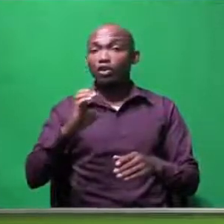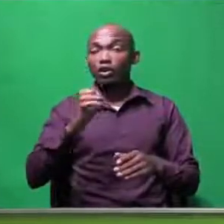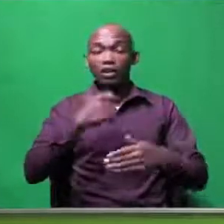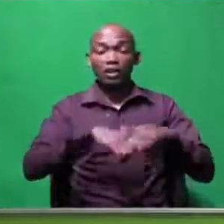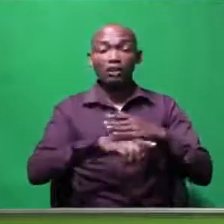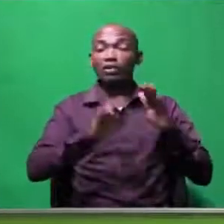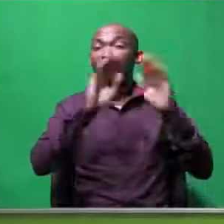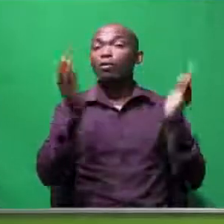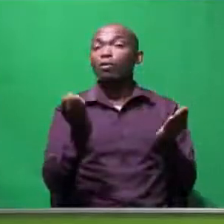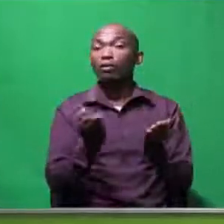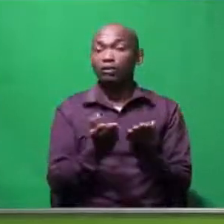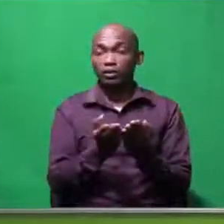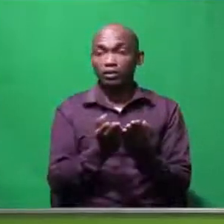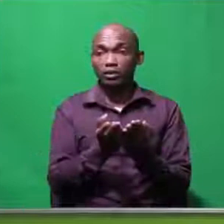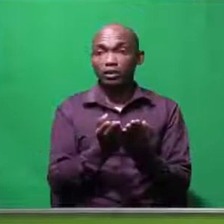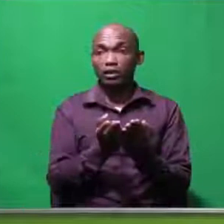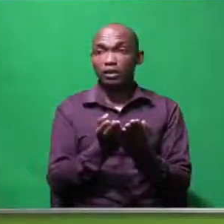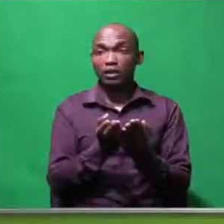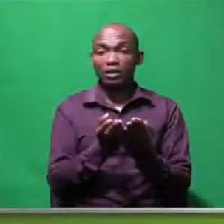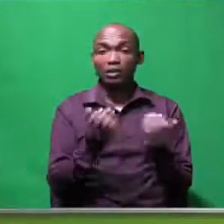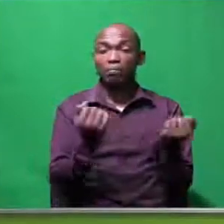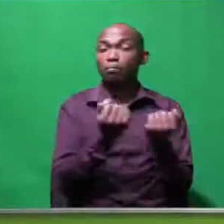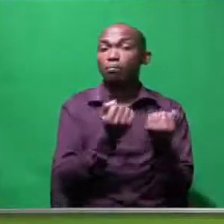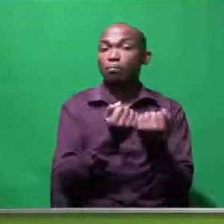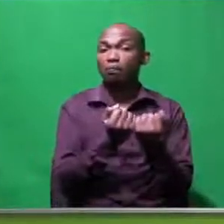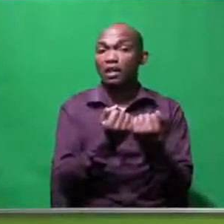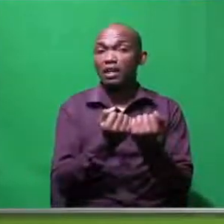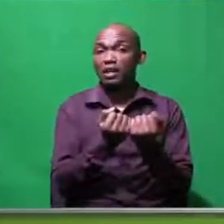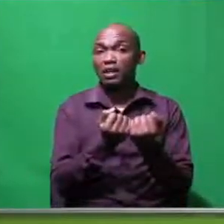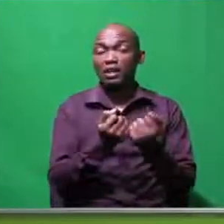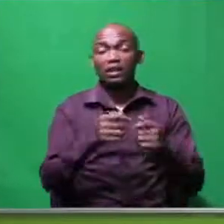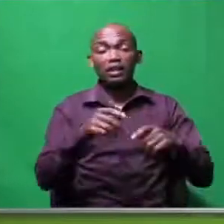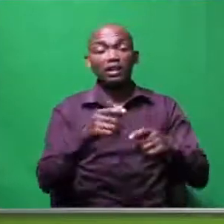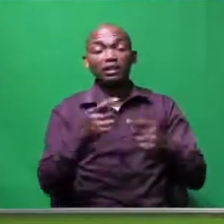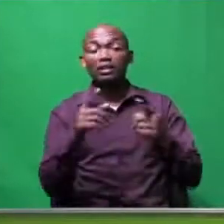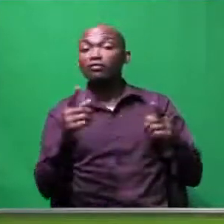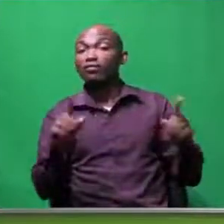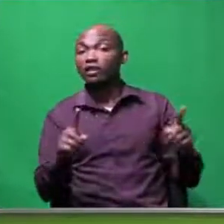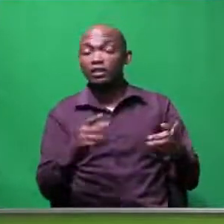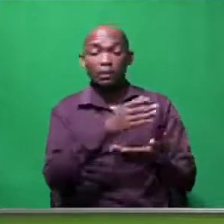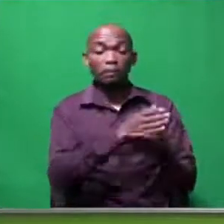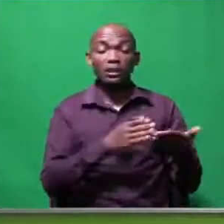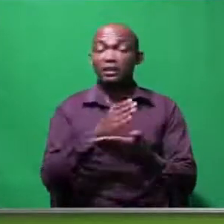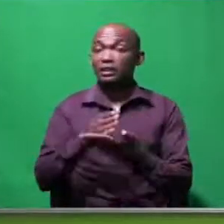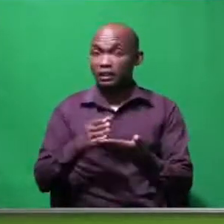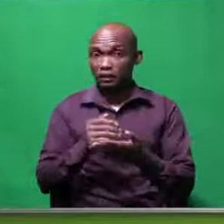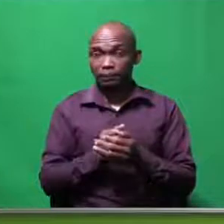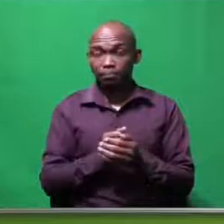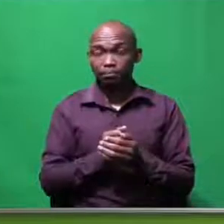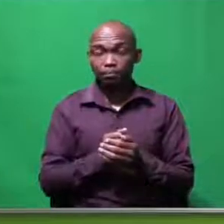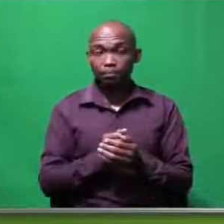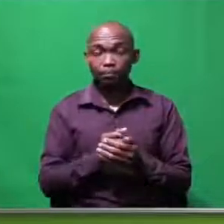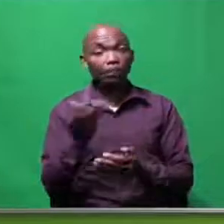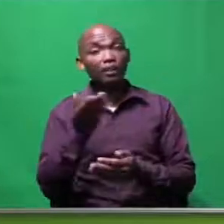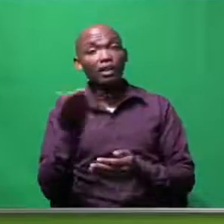means that it can be make flexures and make it get different pieces. And